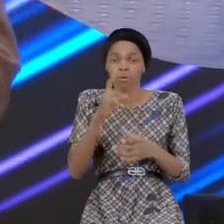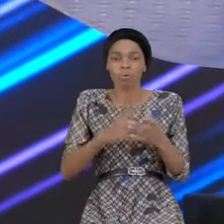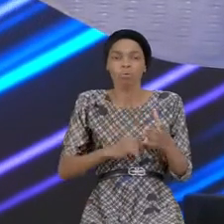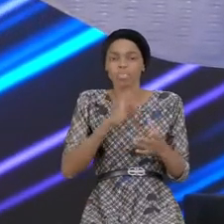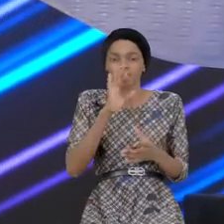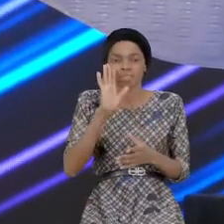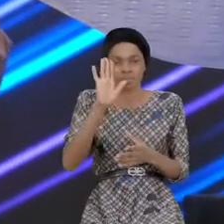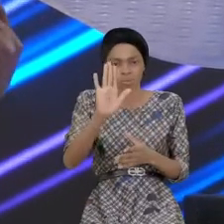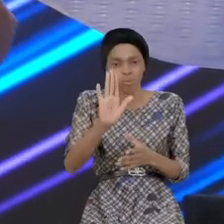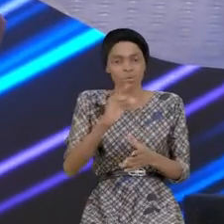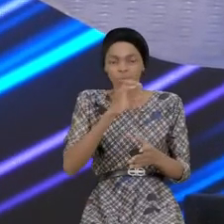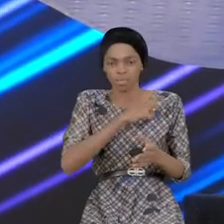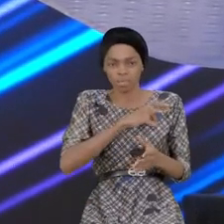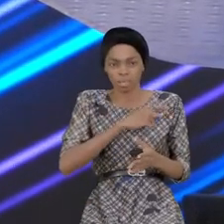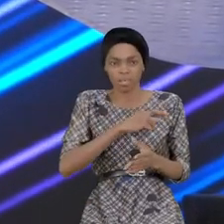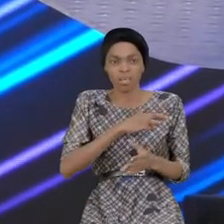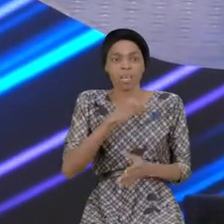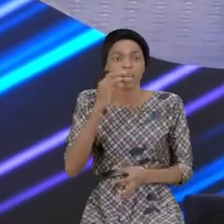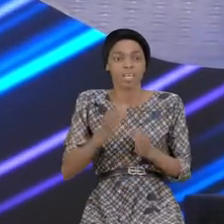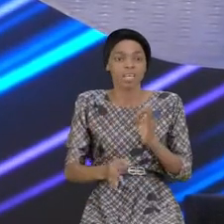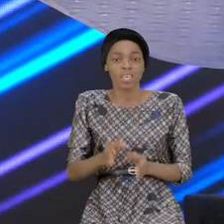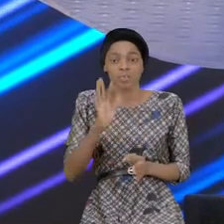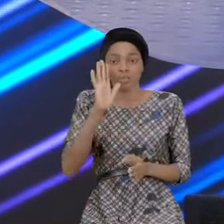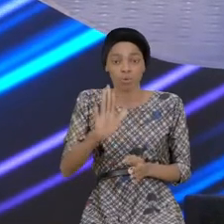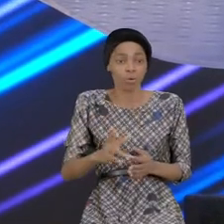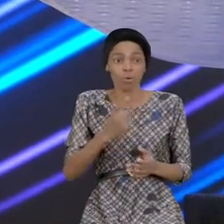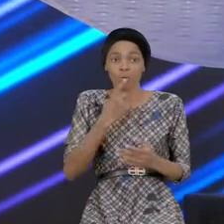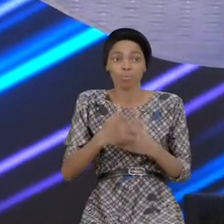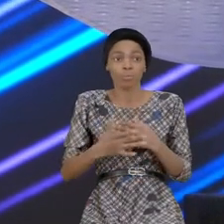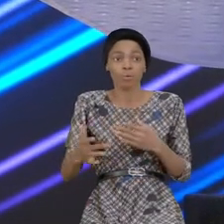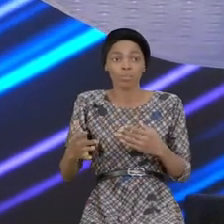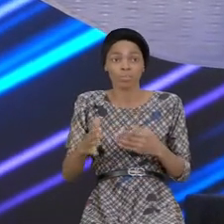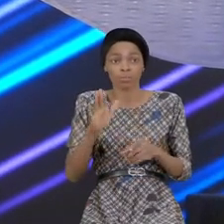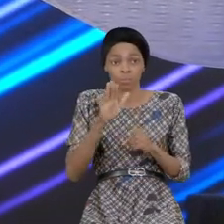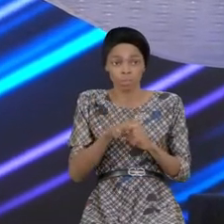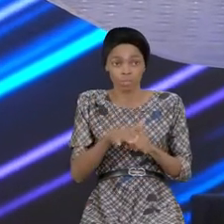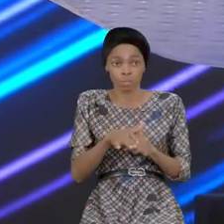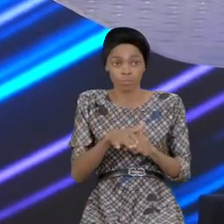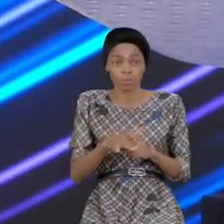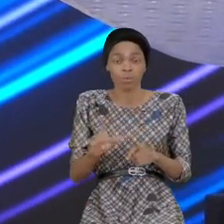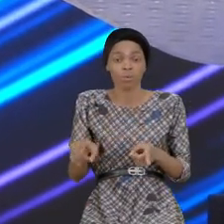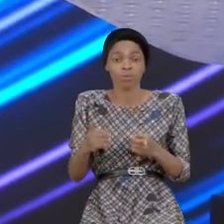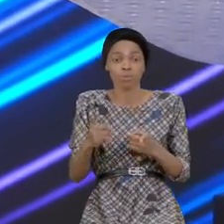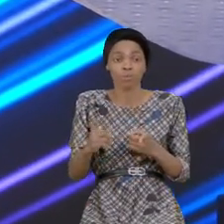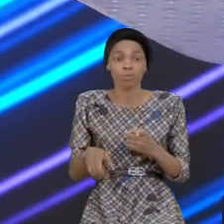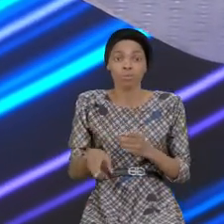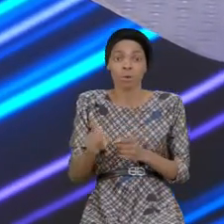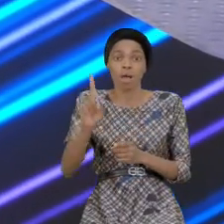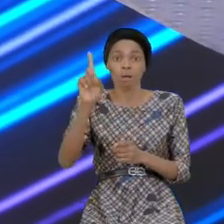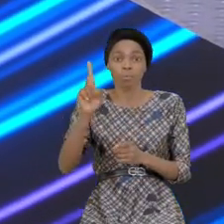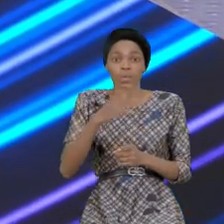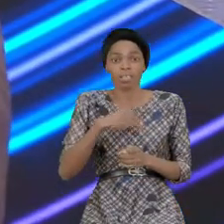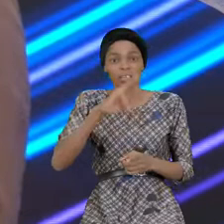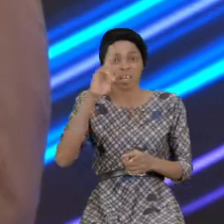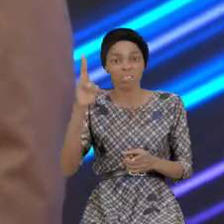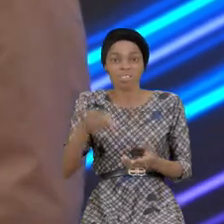If your blood pressure goes up systematically and you use drugs, you calm it down, but